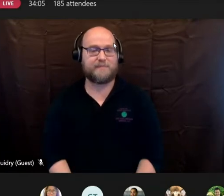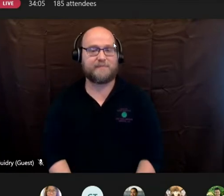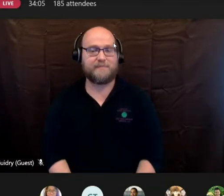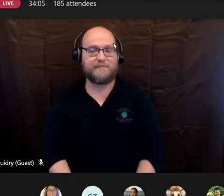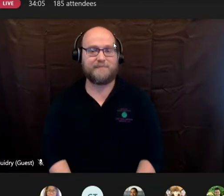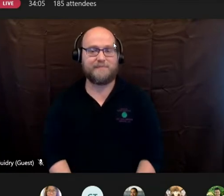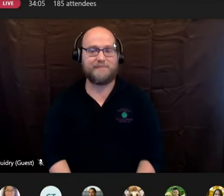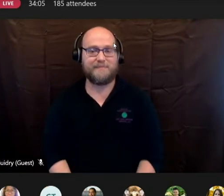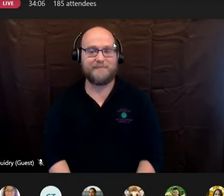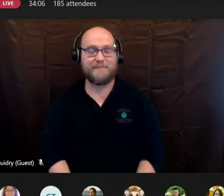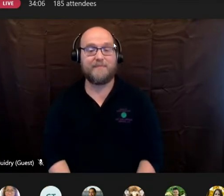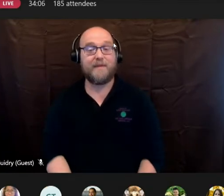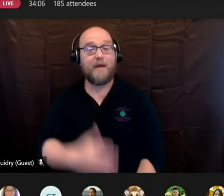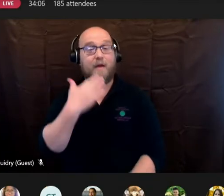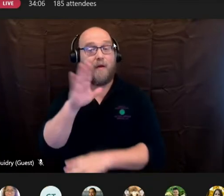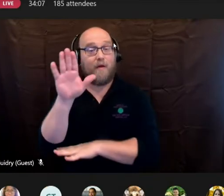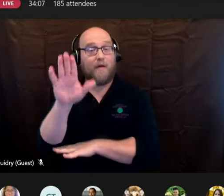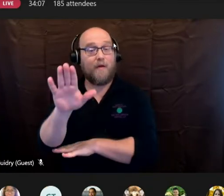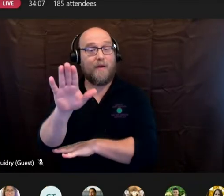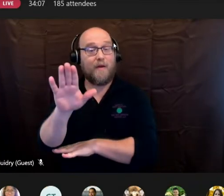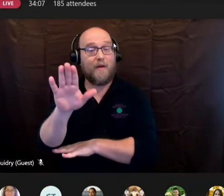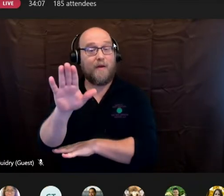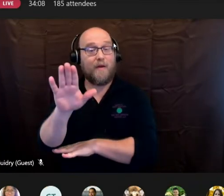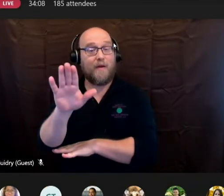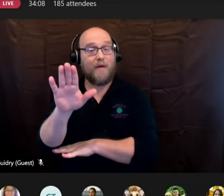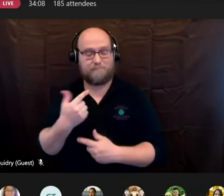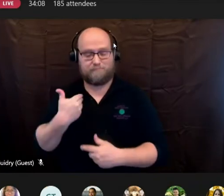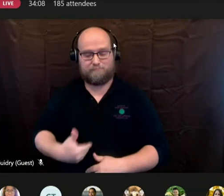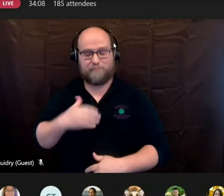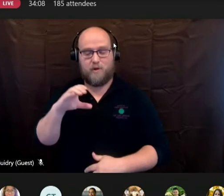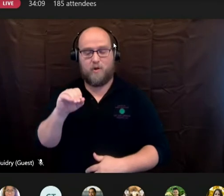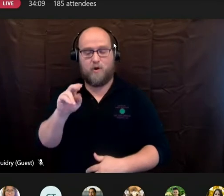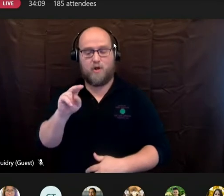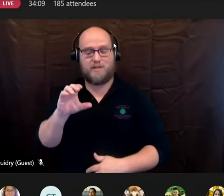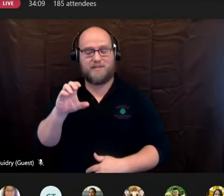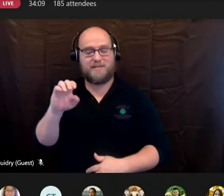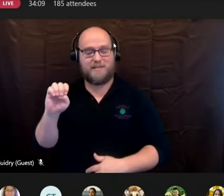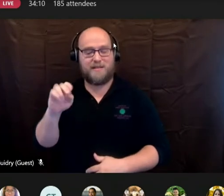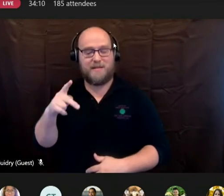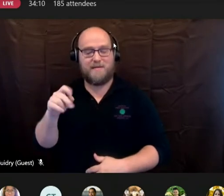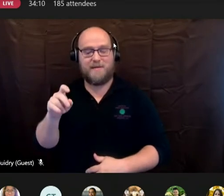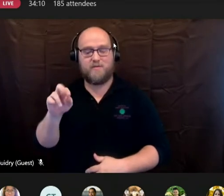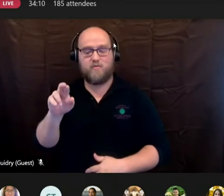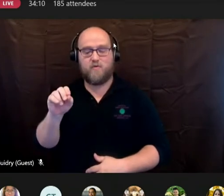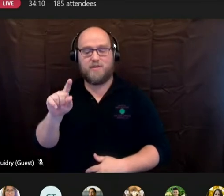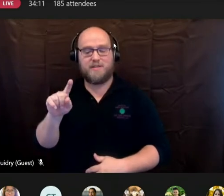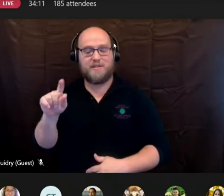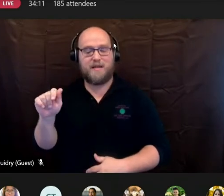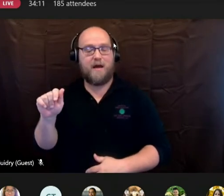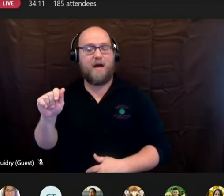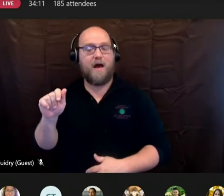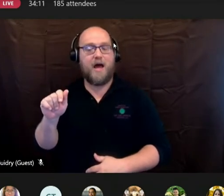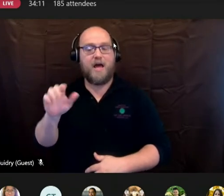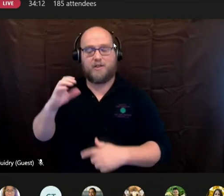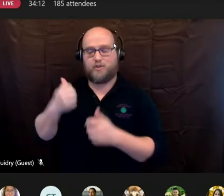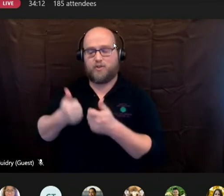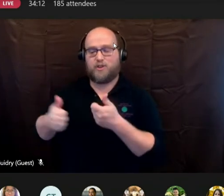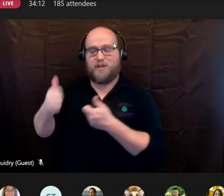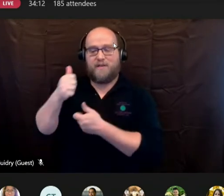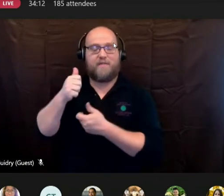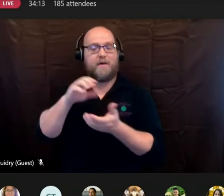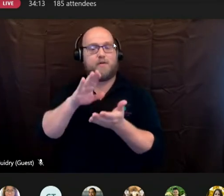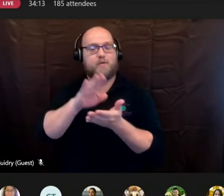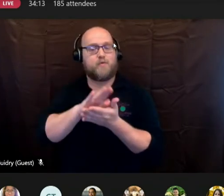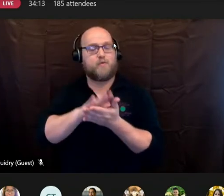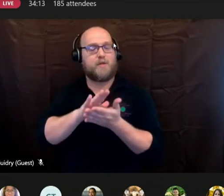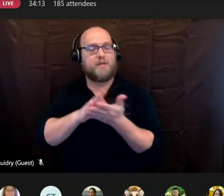Good afternoon, everyone. I'm Dr. Consi Pedroza, Chief of Student Support Services. And thank you for all of you for joining us today. We